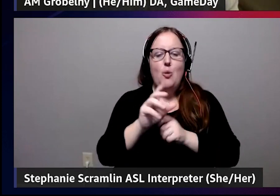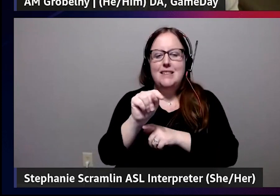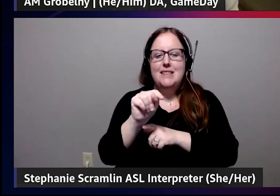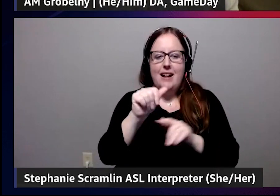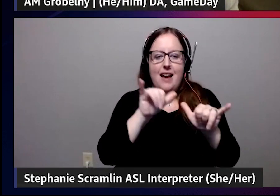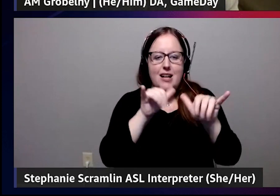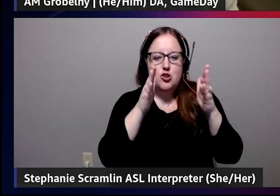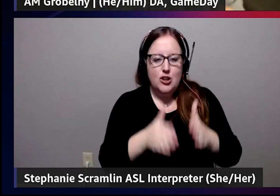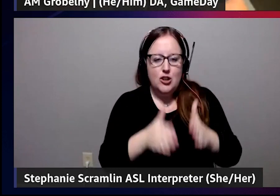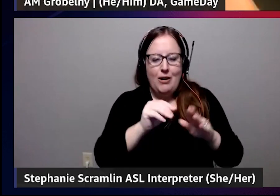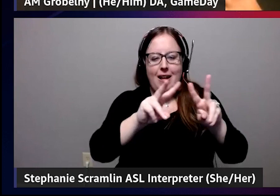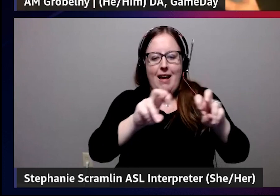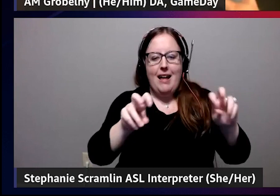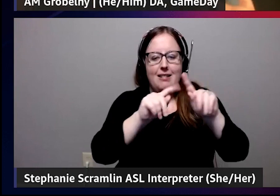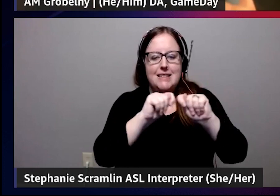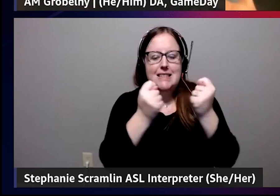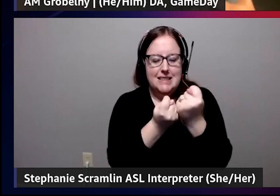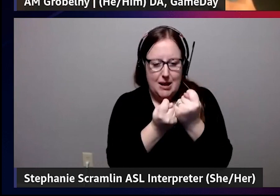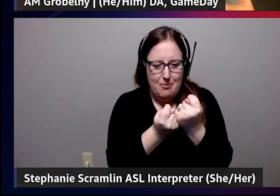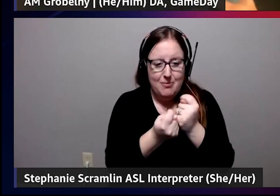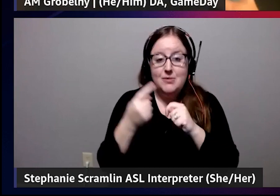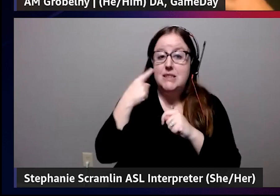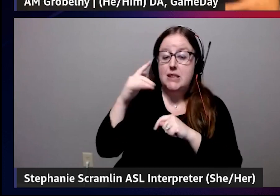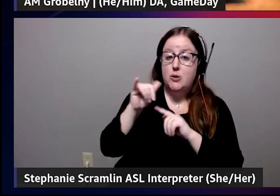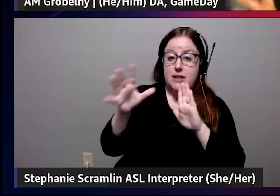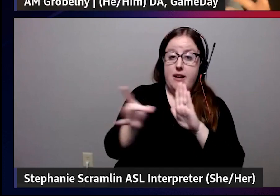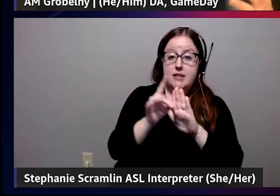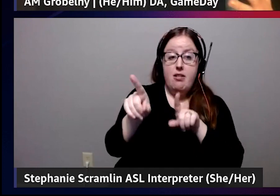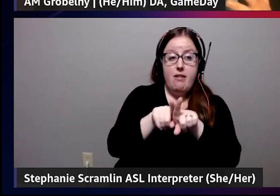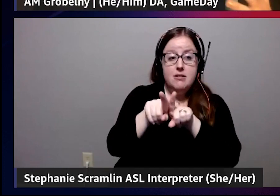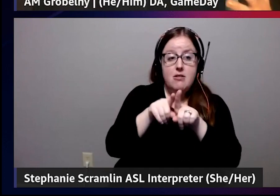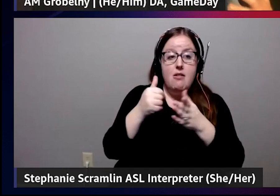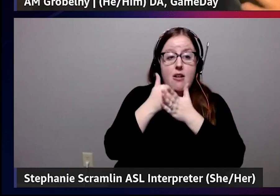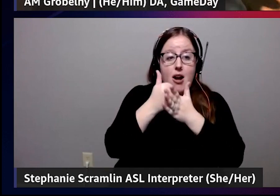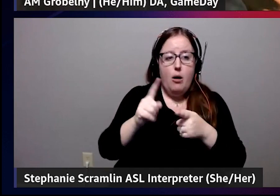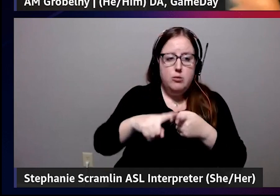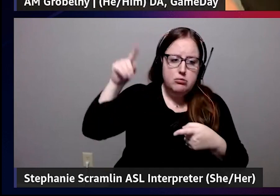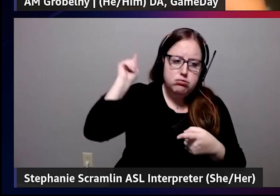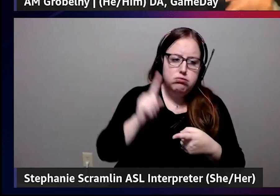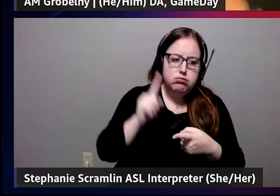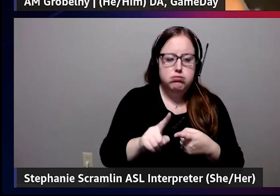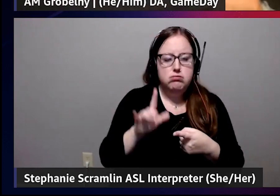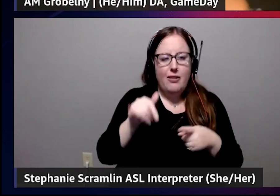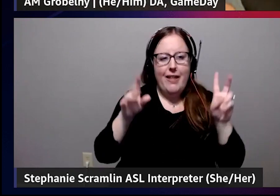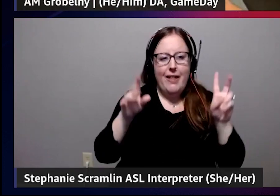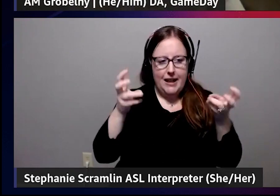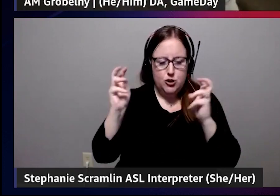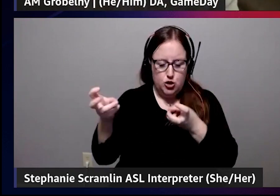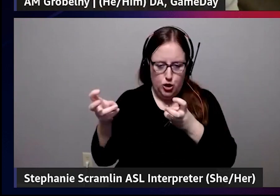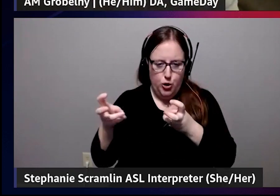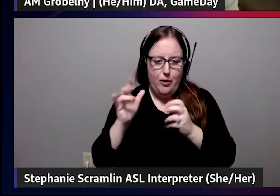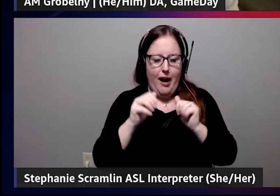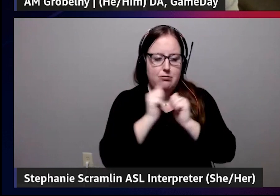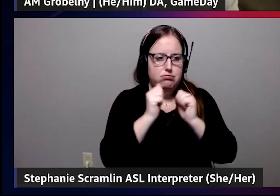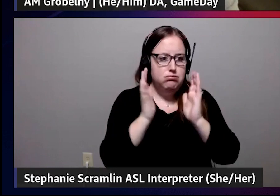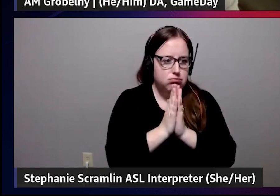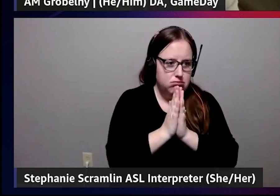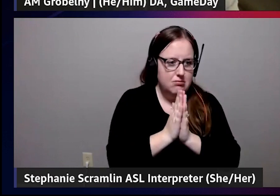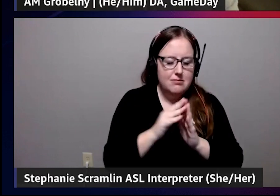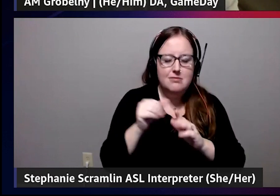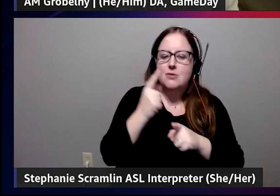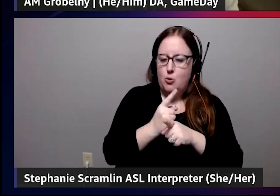and data analyst team. And it sounds like SelectStar helps to alleviate some of that clashing and make Exactly. it